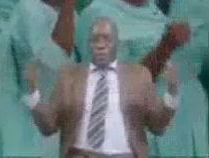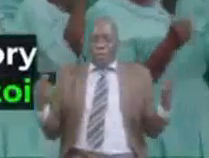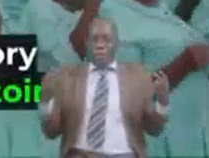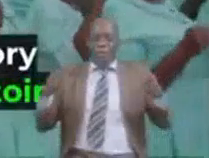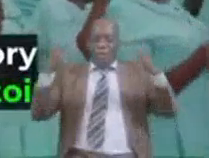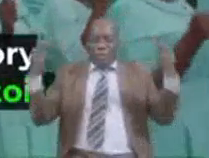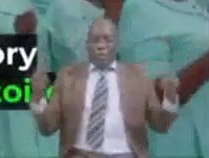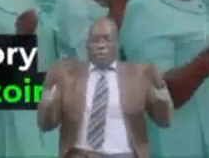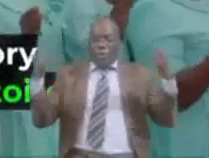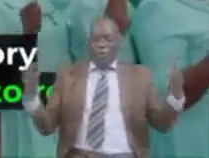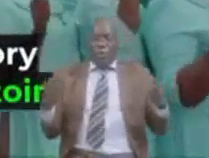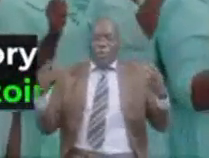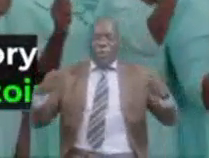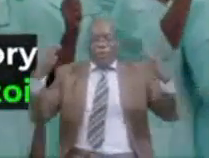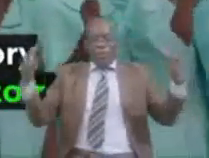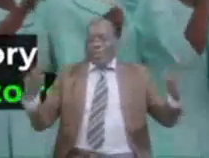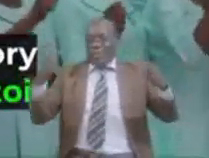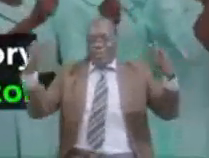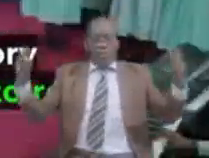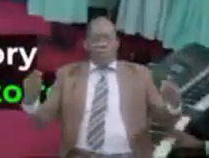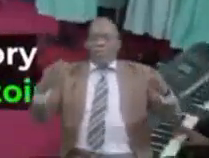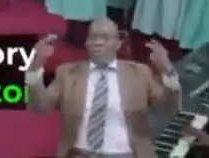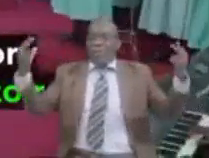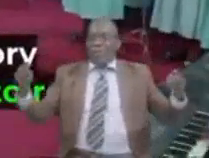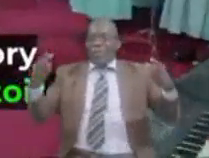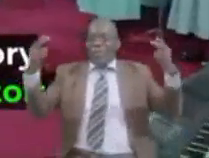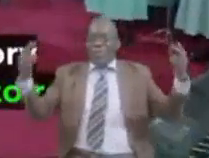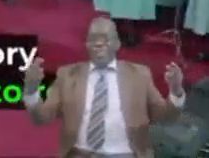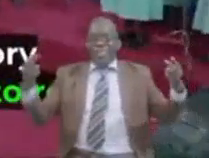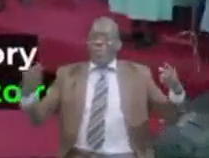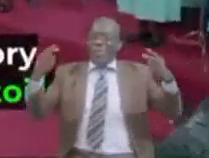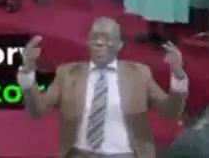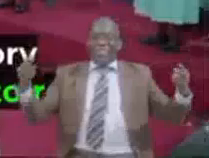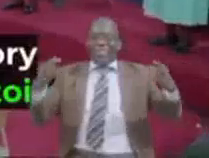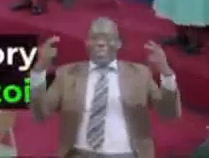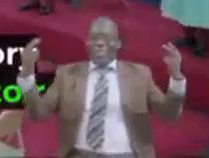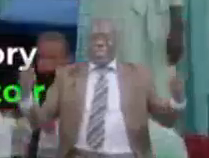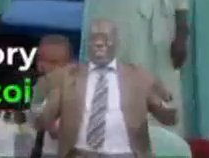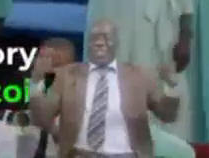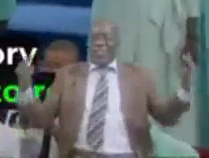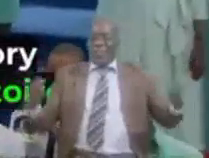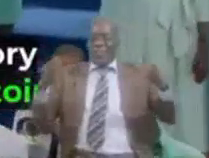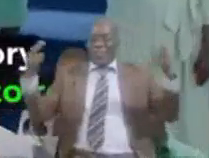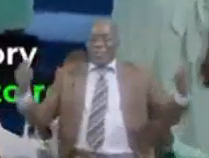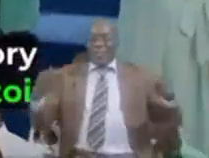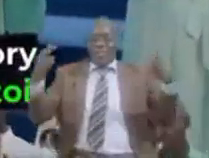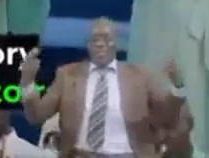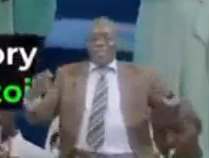are victorious over sickness. We are victorious over Satan. We are